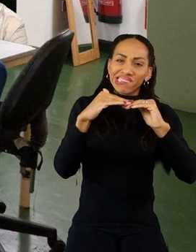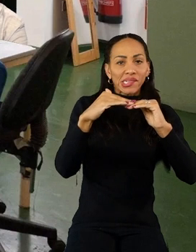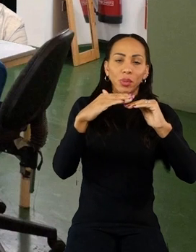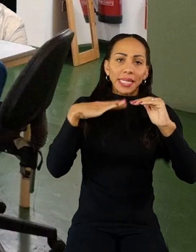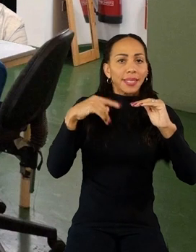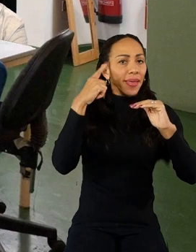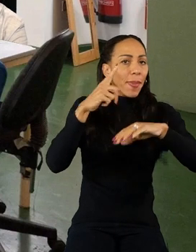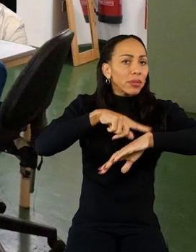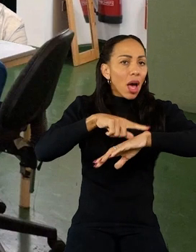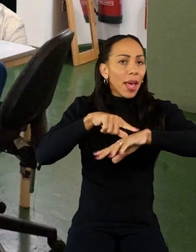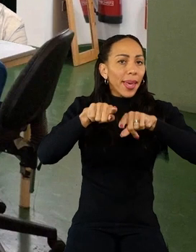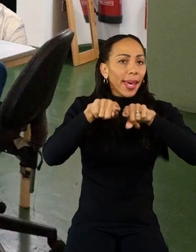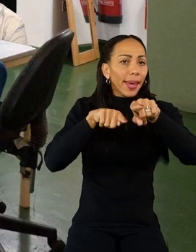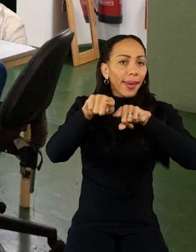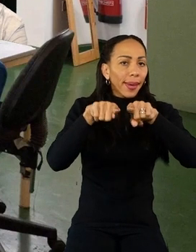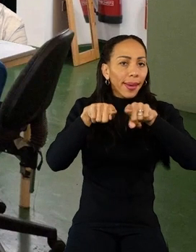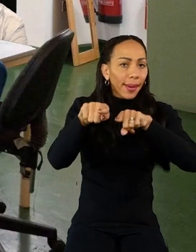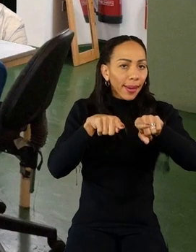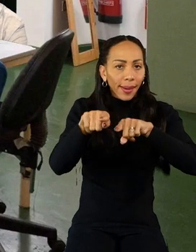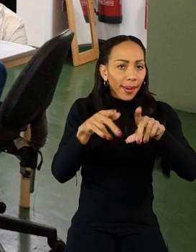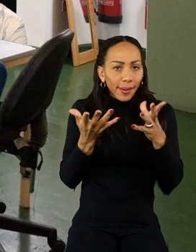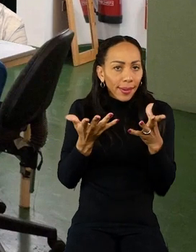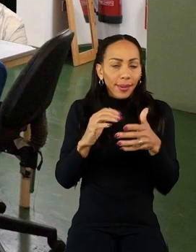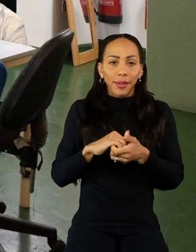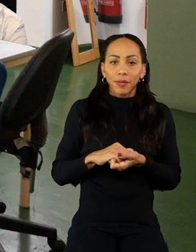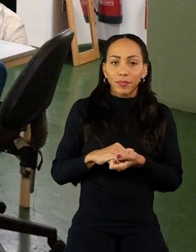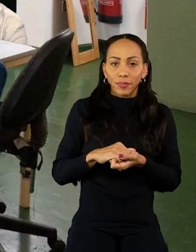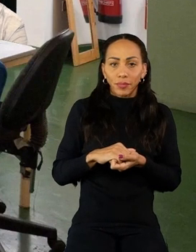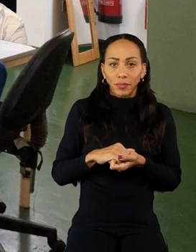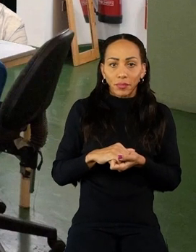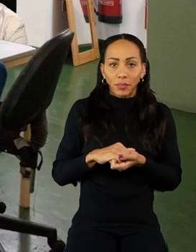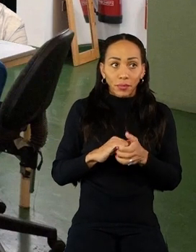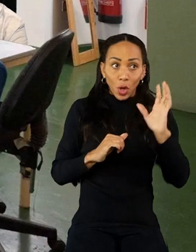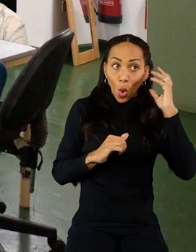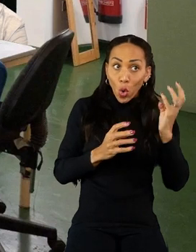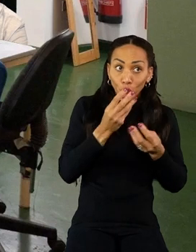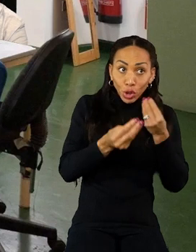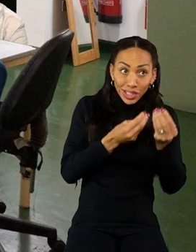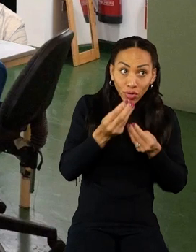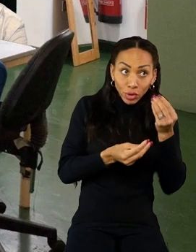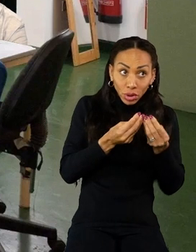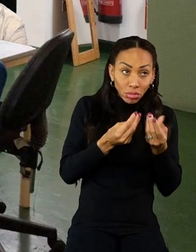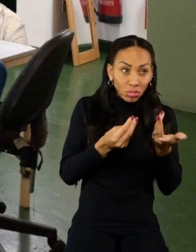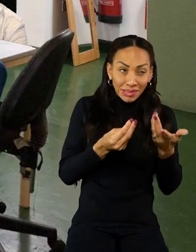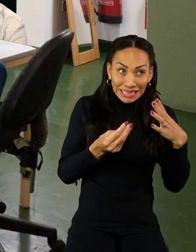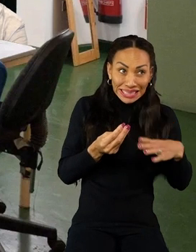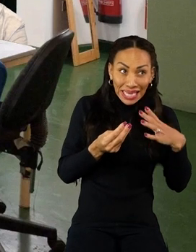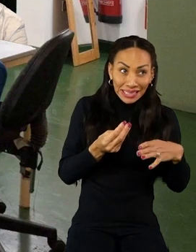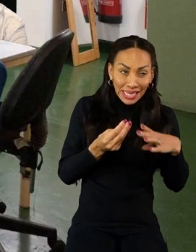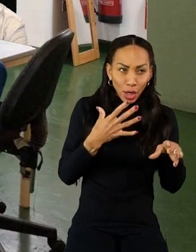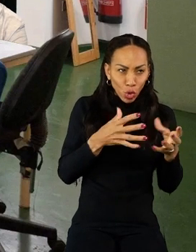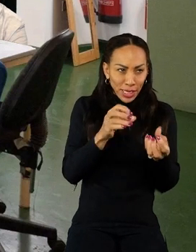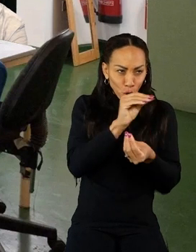place, it's difficult then to have audio description at the same time. So it's about timing, and it's about what, I